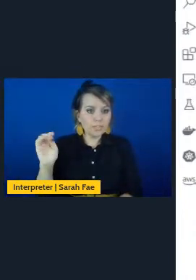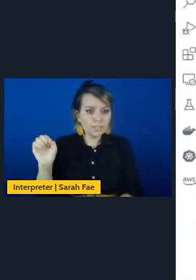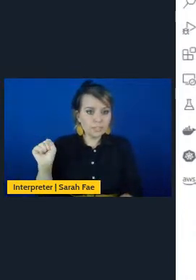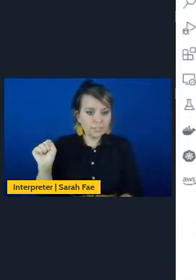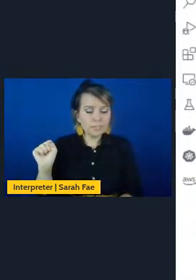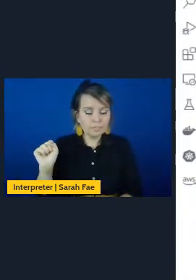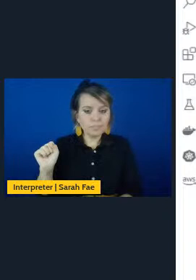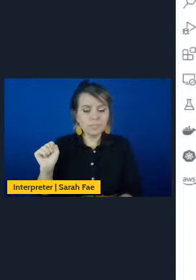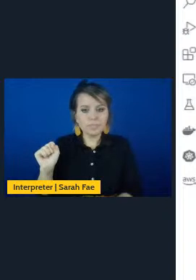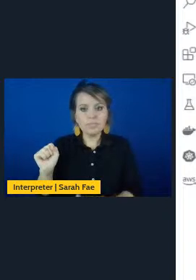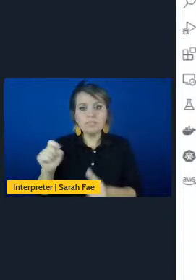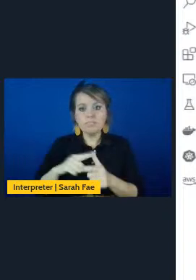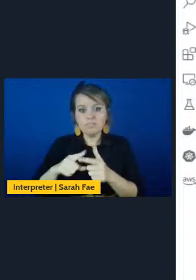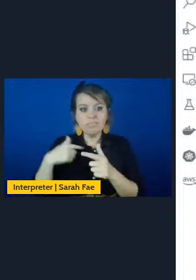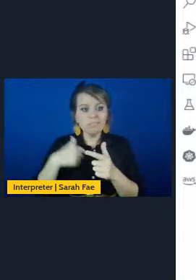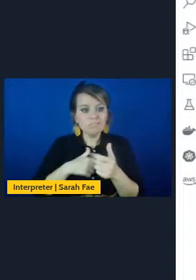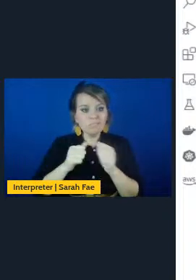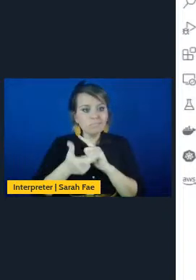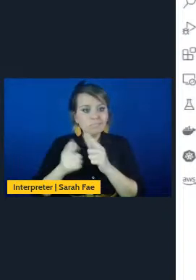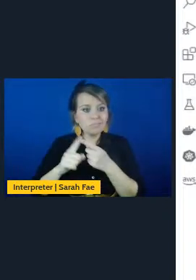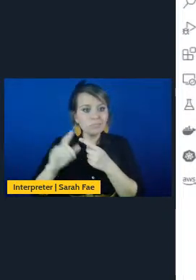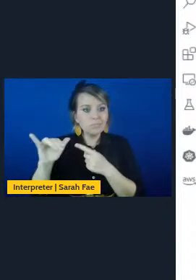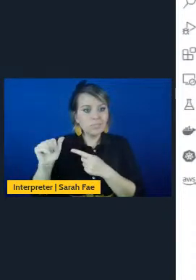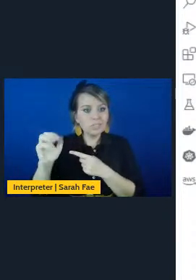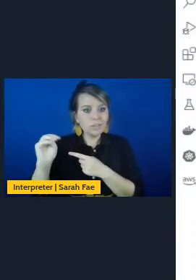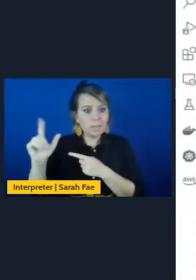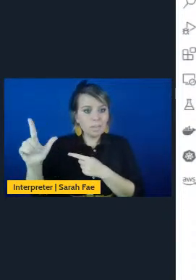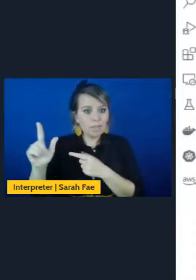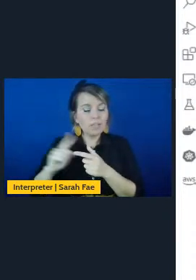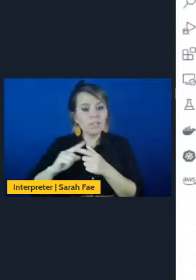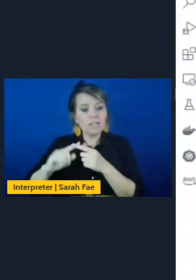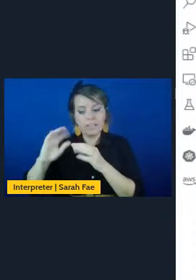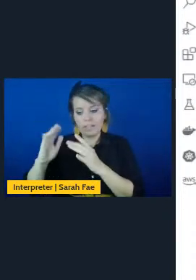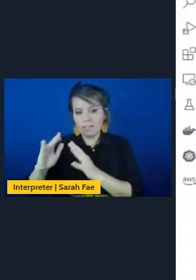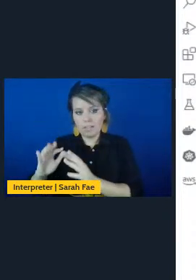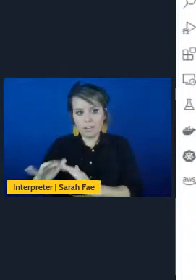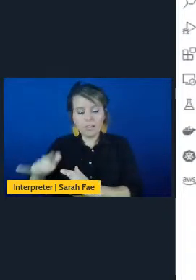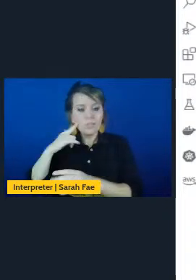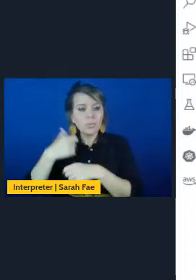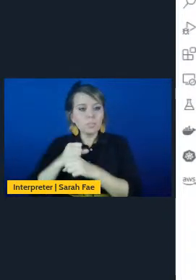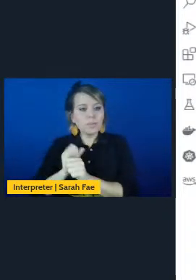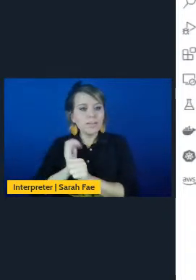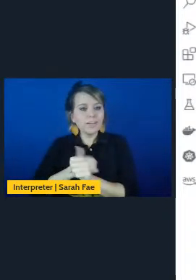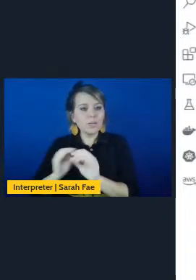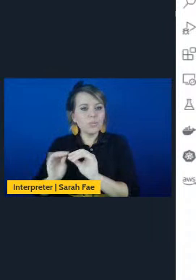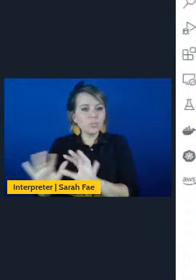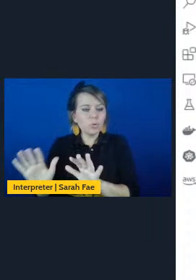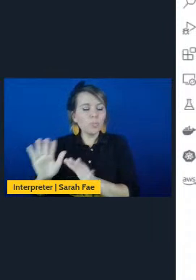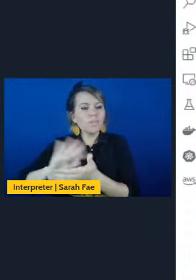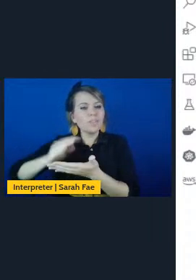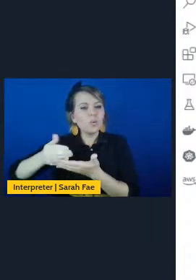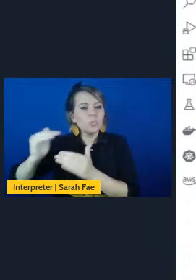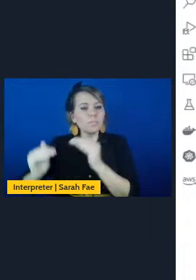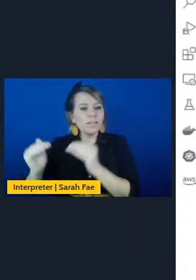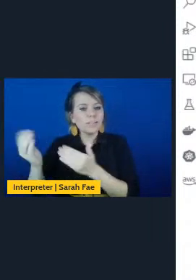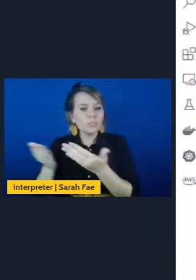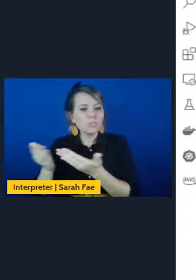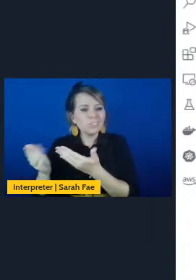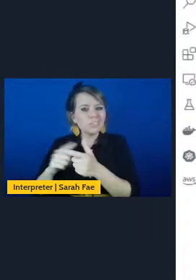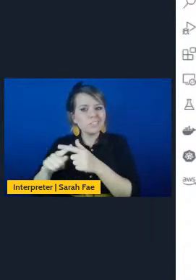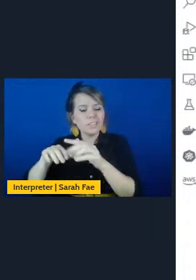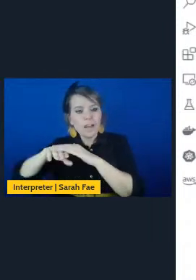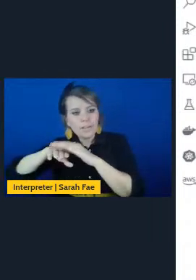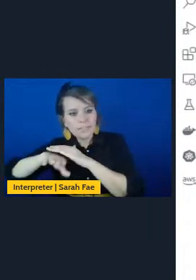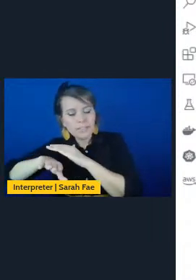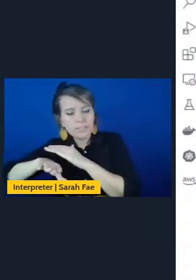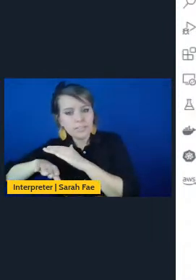that into YAML, and then we used kubectl to create our deployment and load balancer service, and then we access